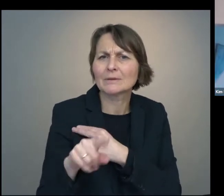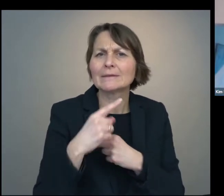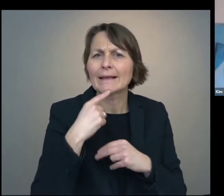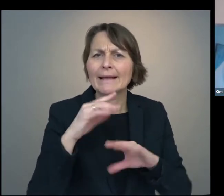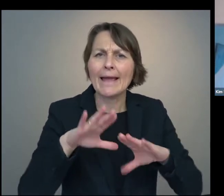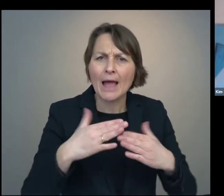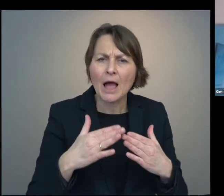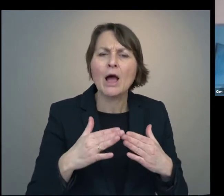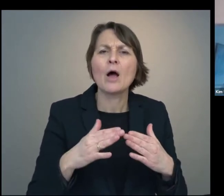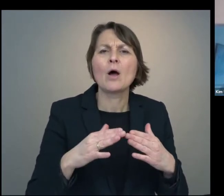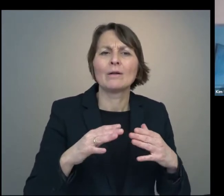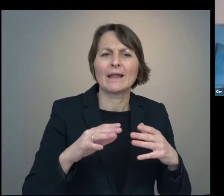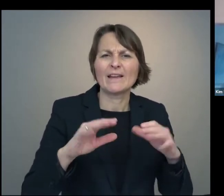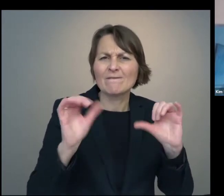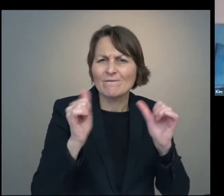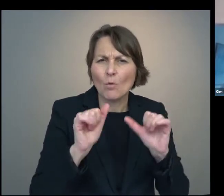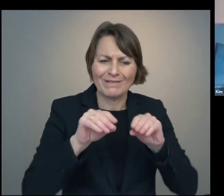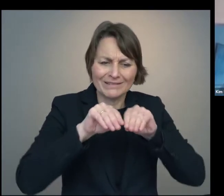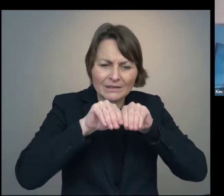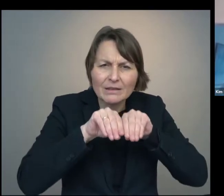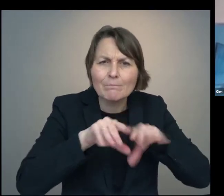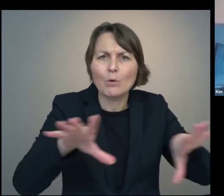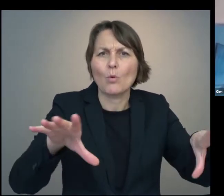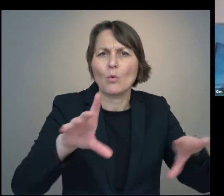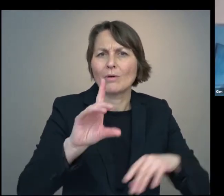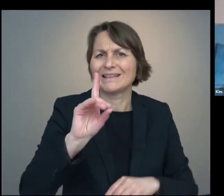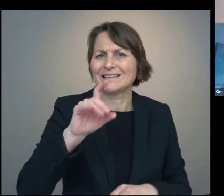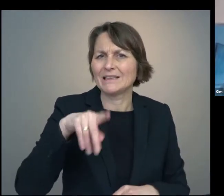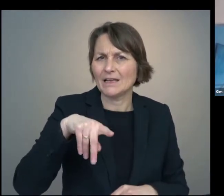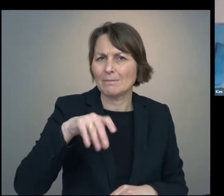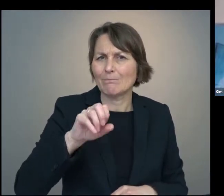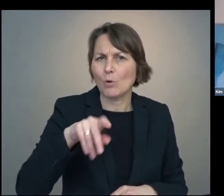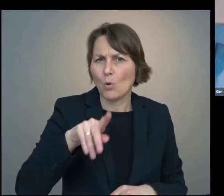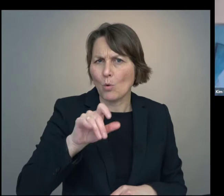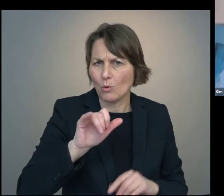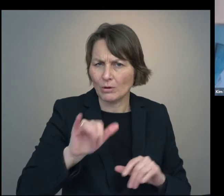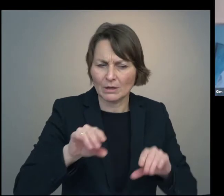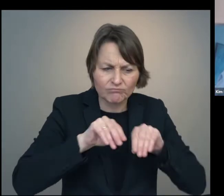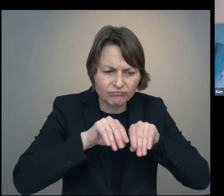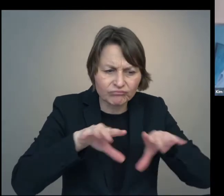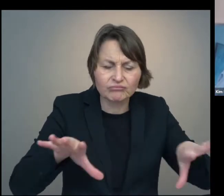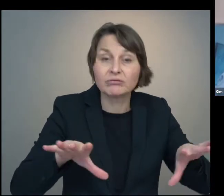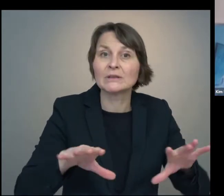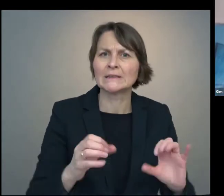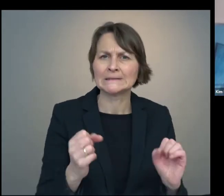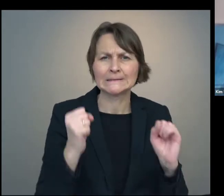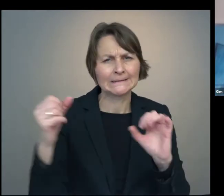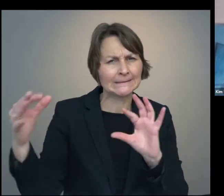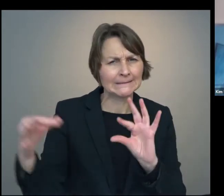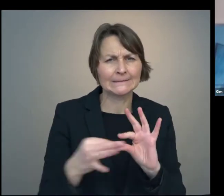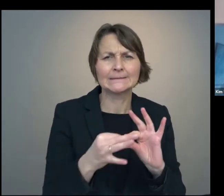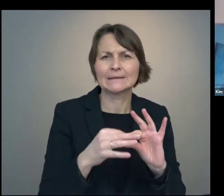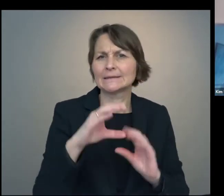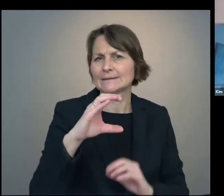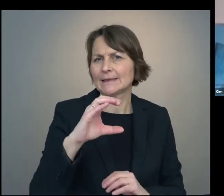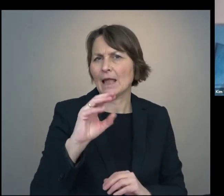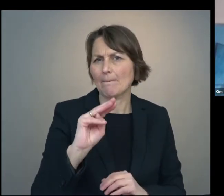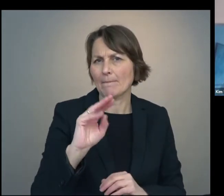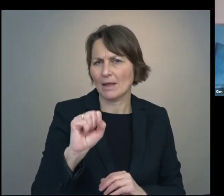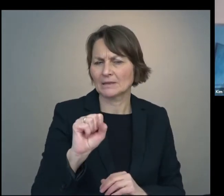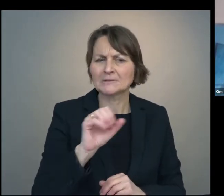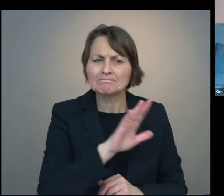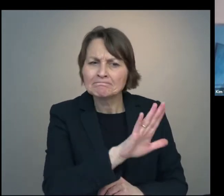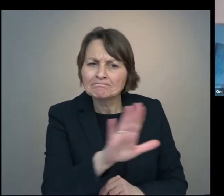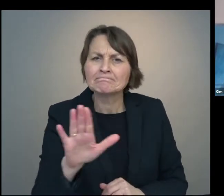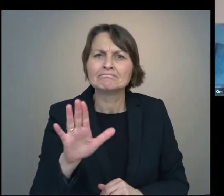on forms and deploy, which is of course very much tied into the CMS and